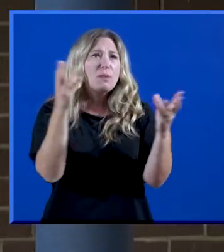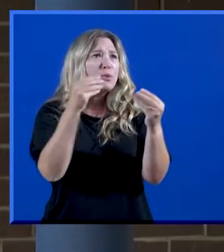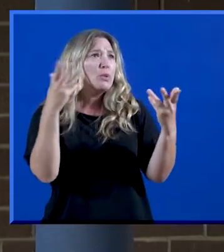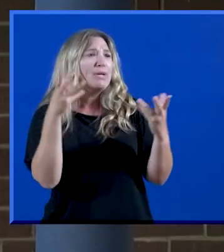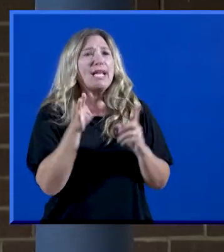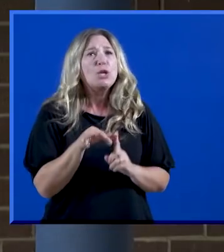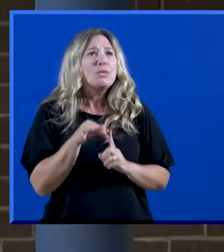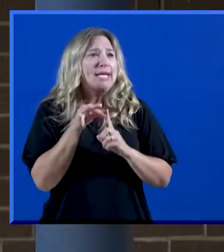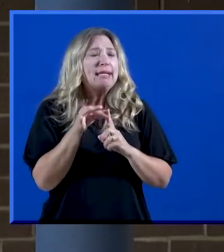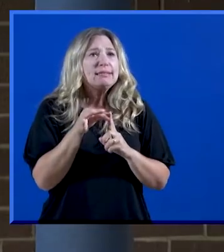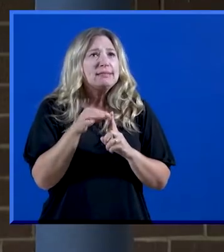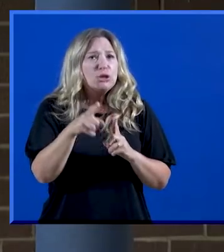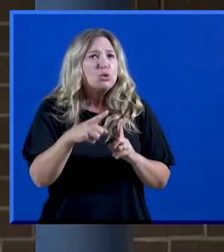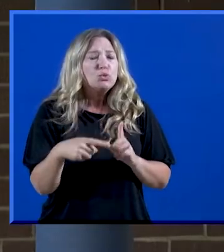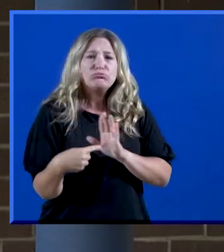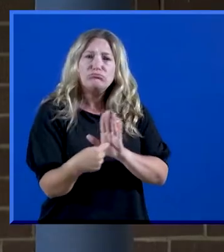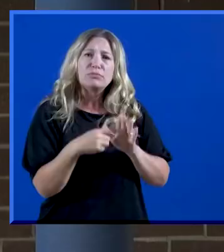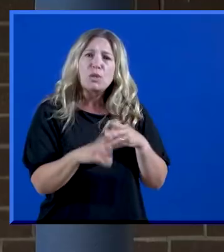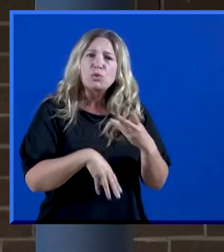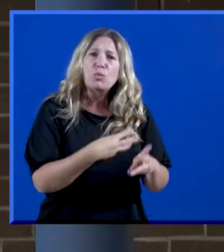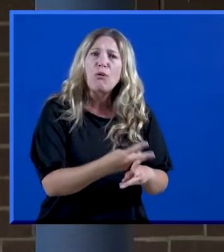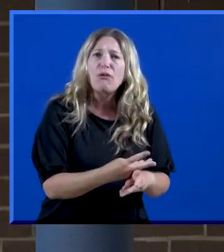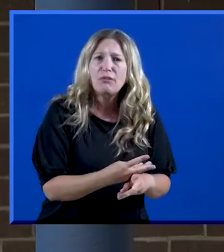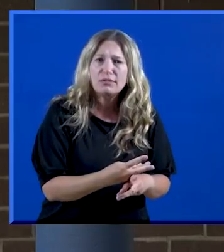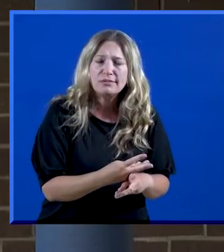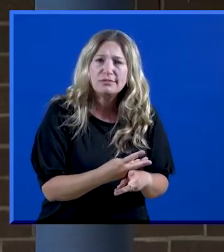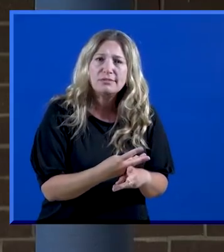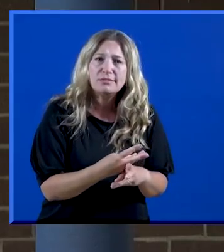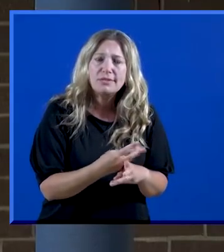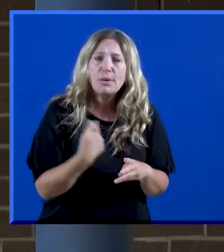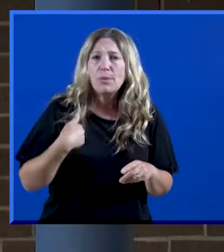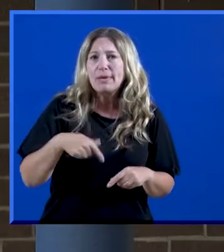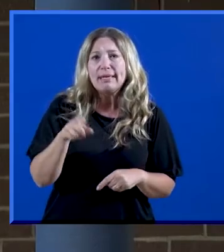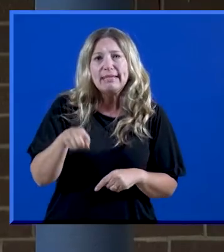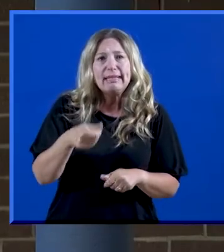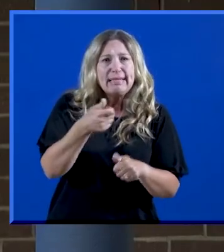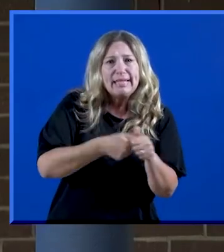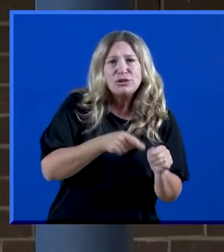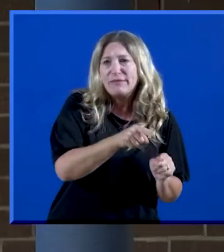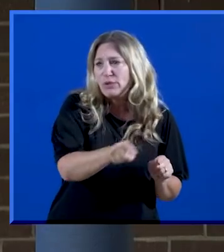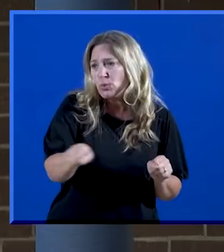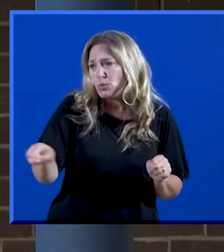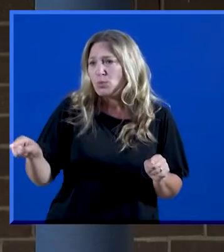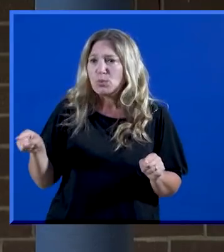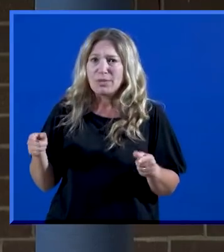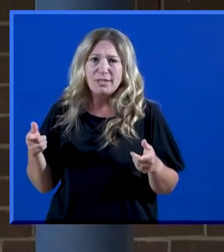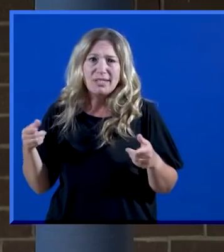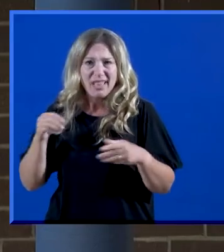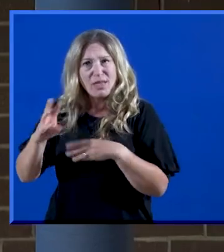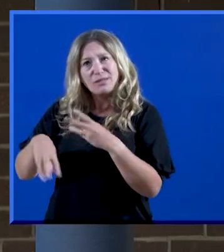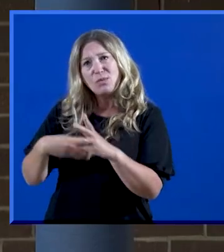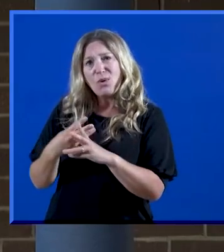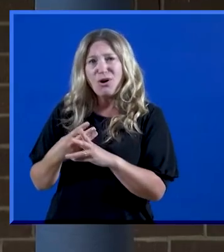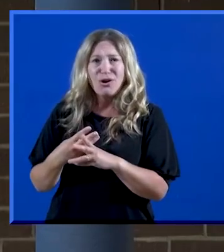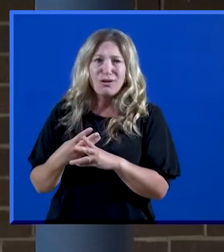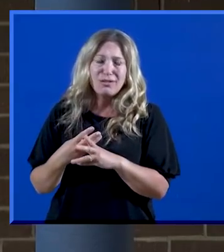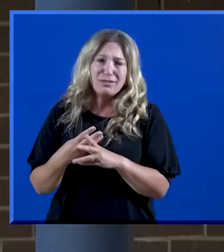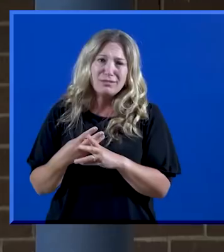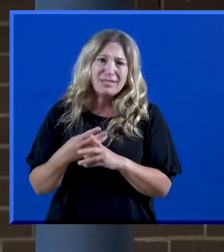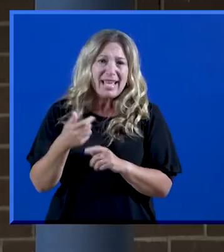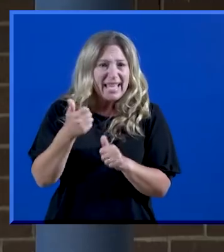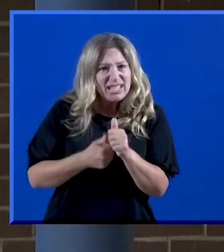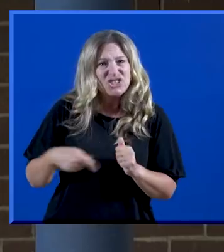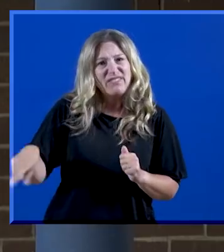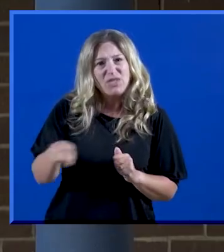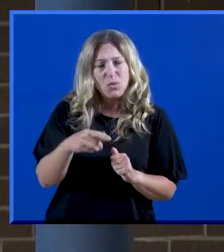the beauty and the uniqueness that you bring to this world. We need each of you in our world. After